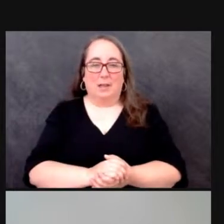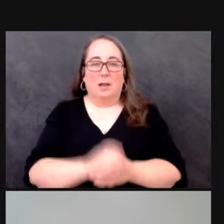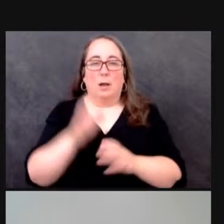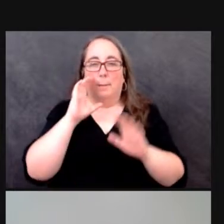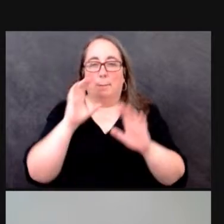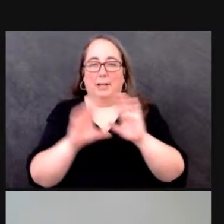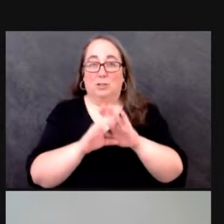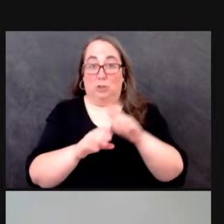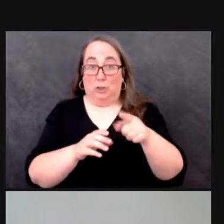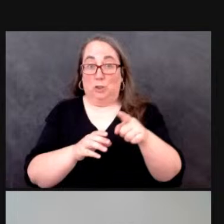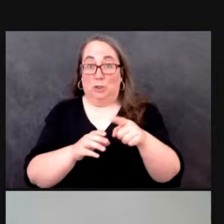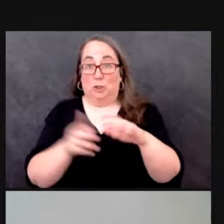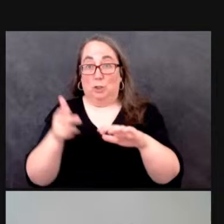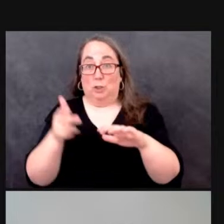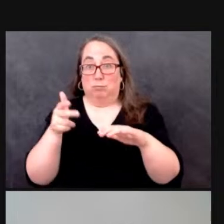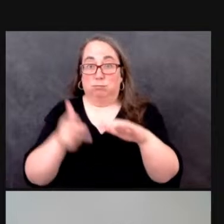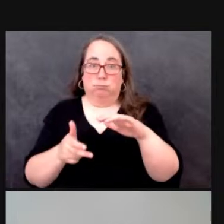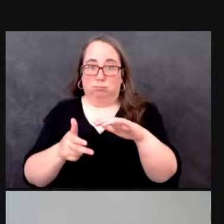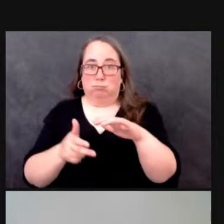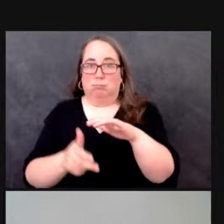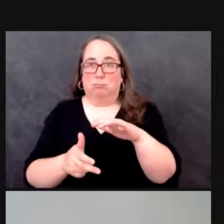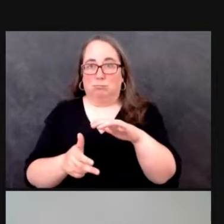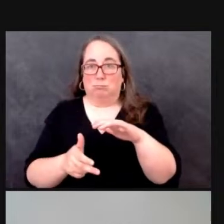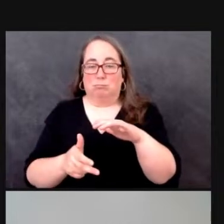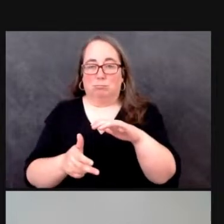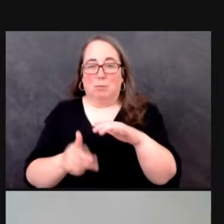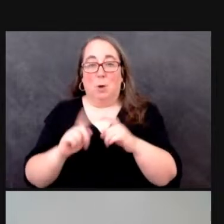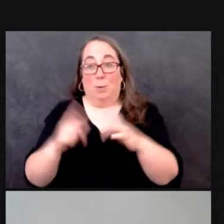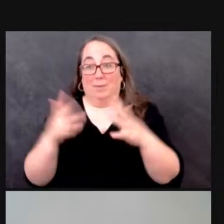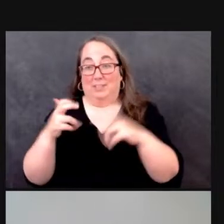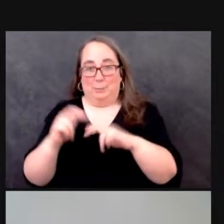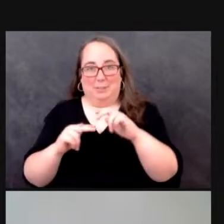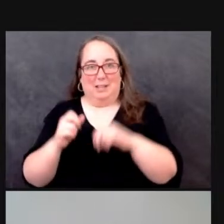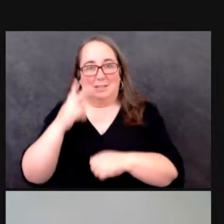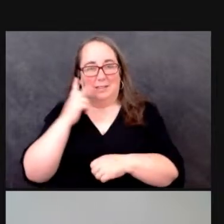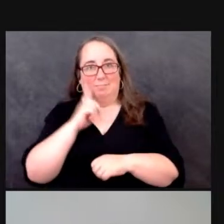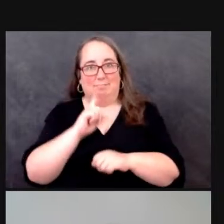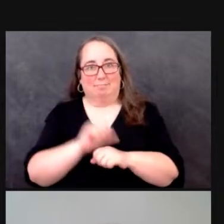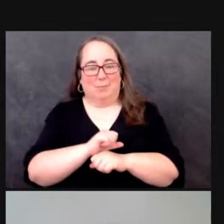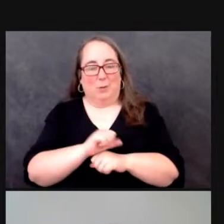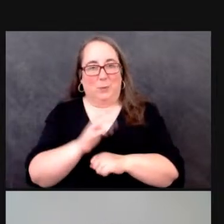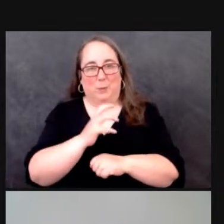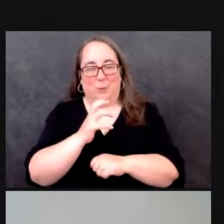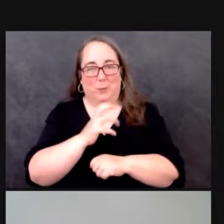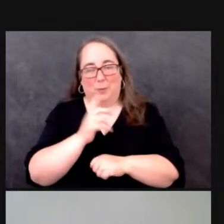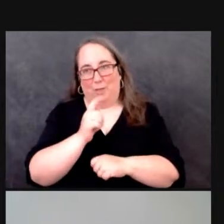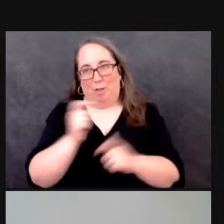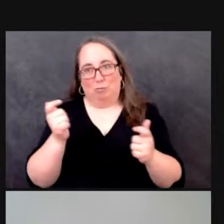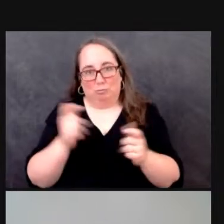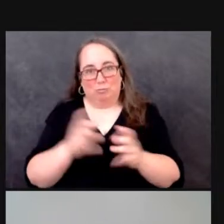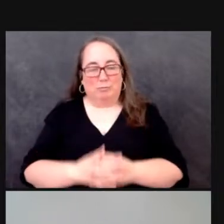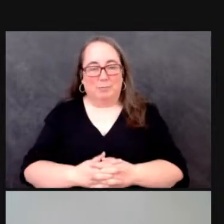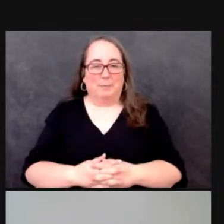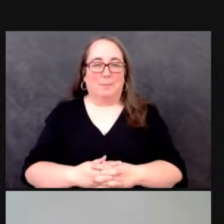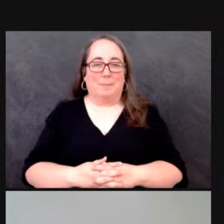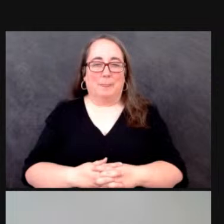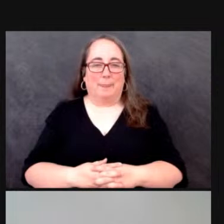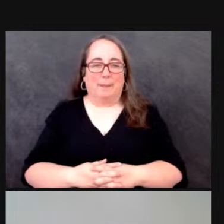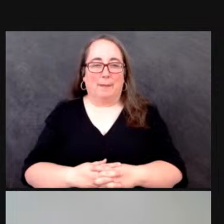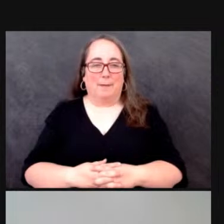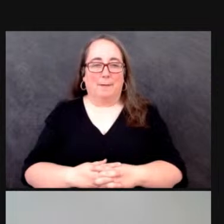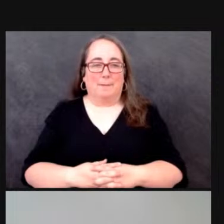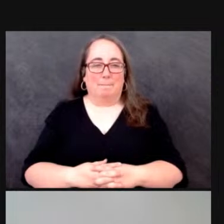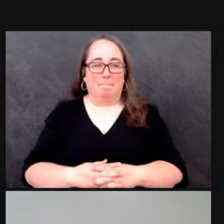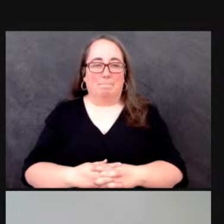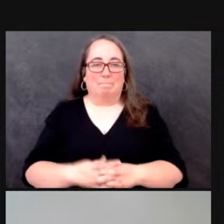the USS Maryland at the dry dock upon its completion, so you can see for scale just how large this submarine is. But we'll talk more about